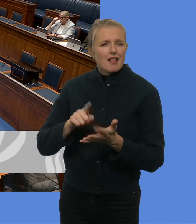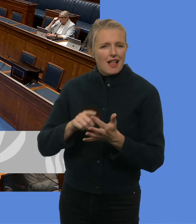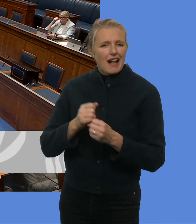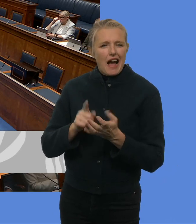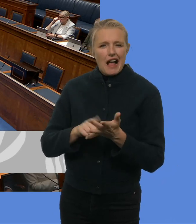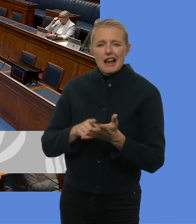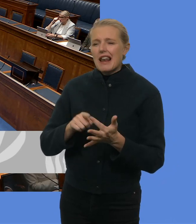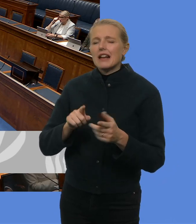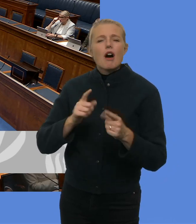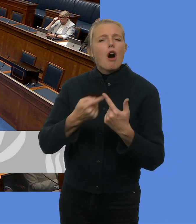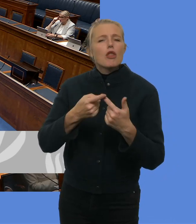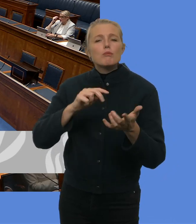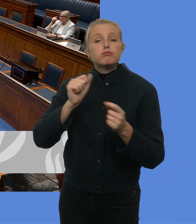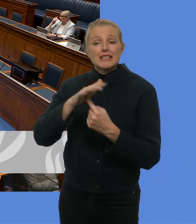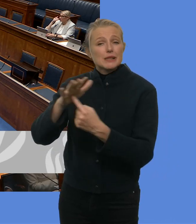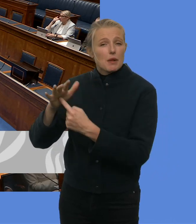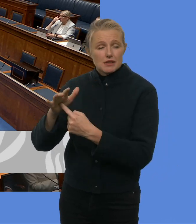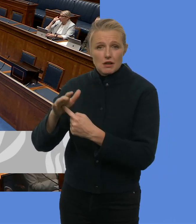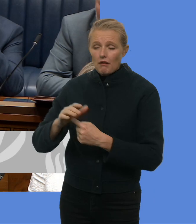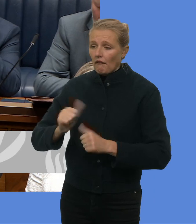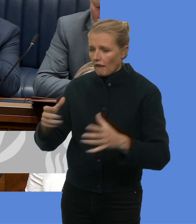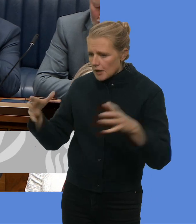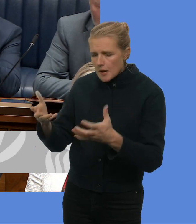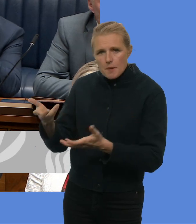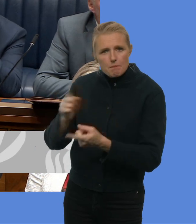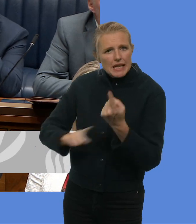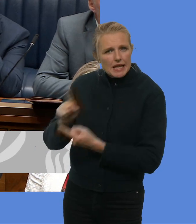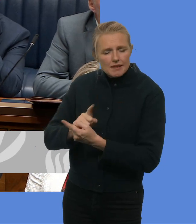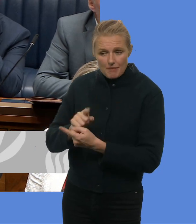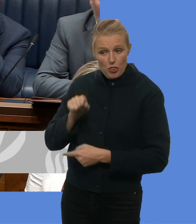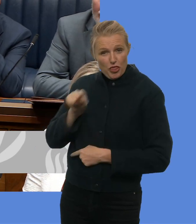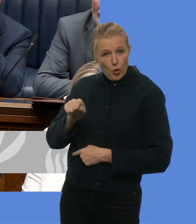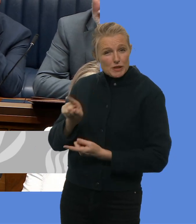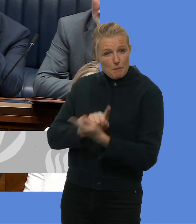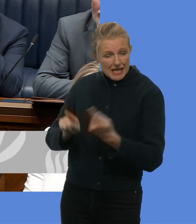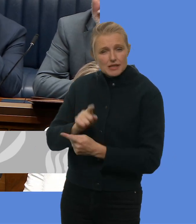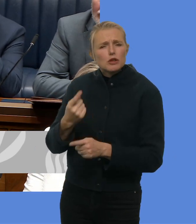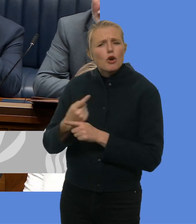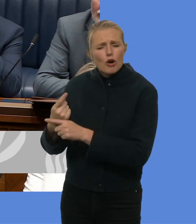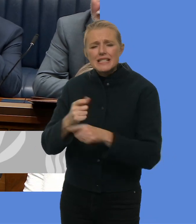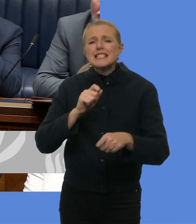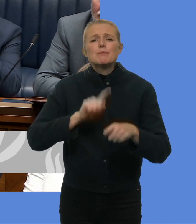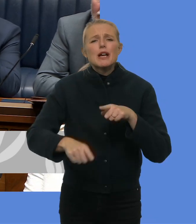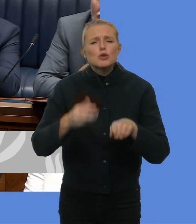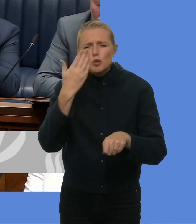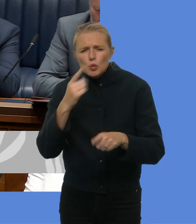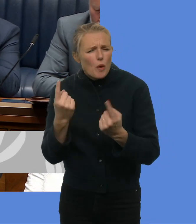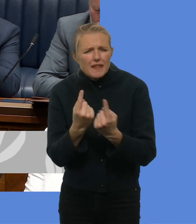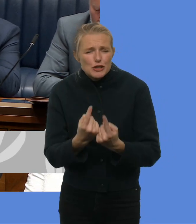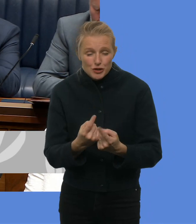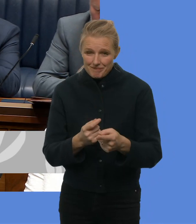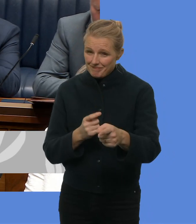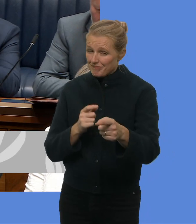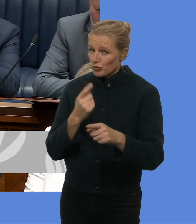and a number of principals, where we talked through all of the issues that are impacting in our special schools, particularly that concern